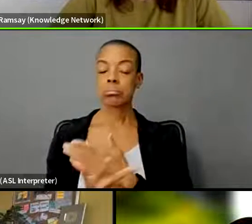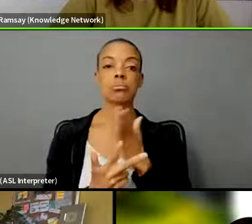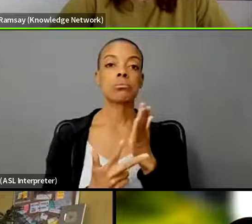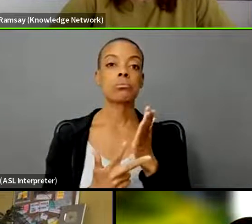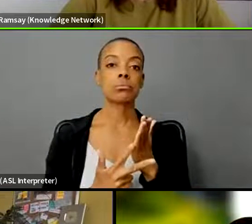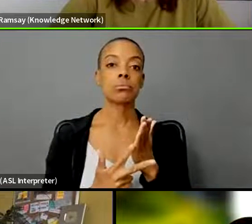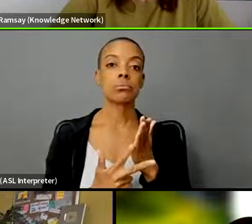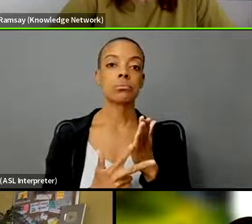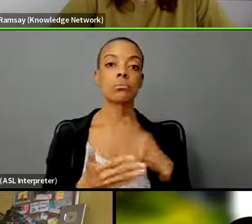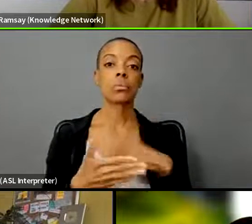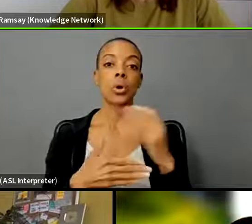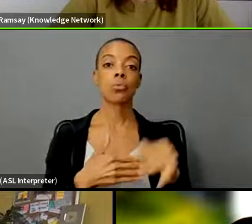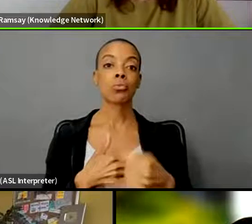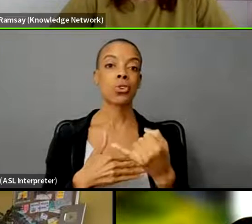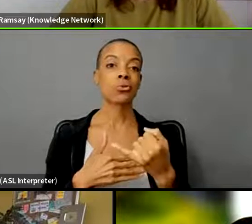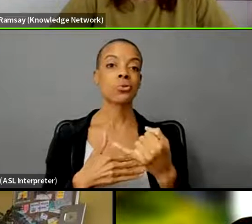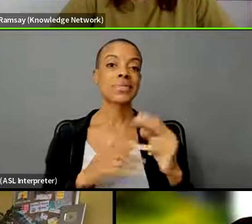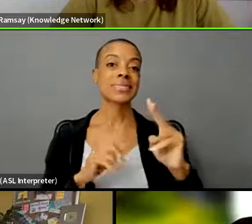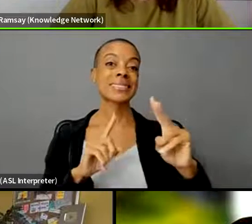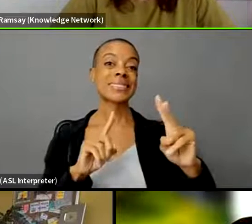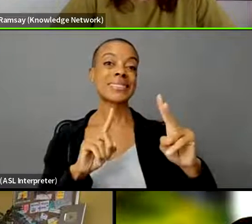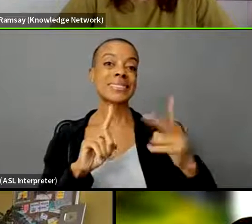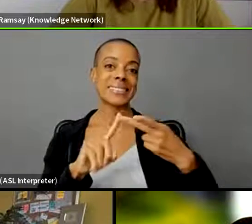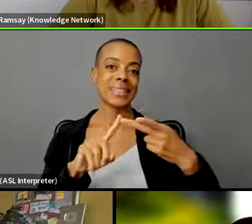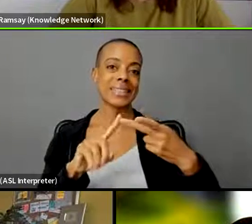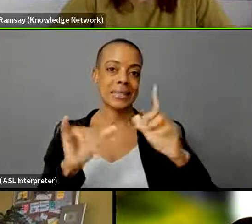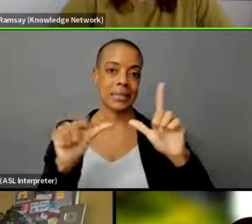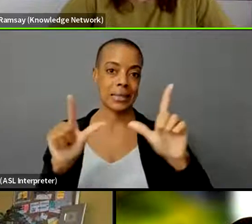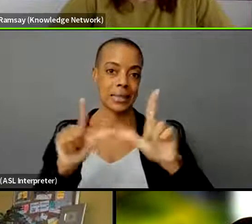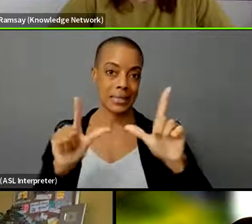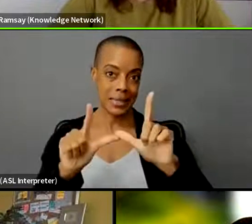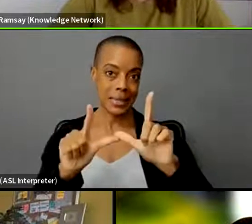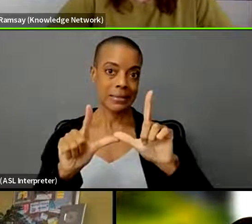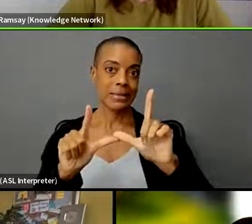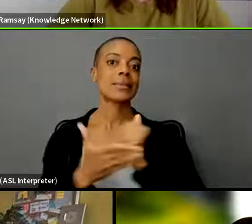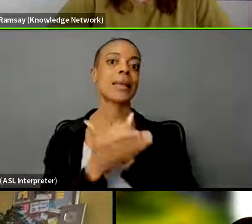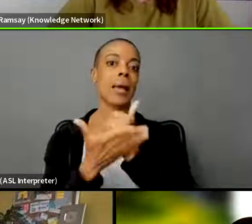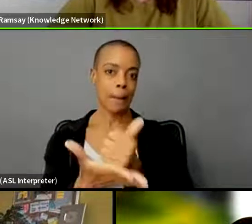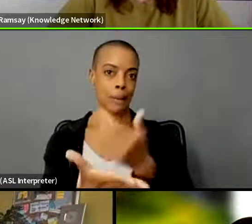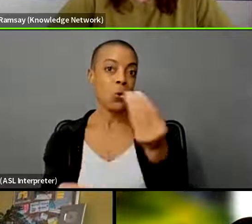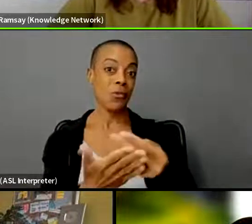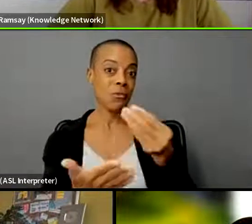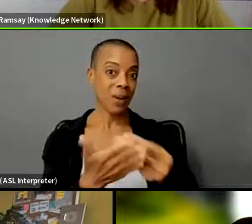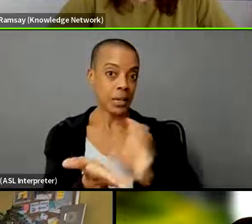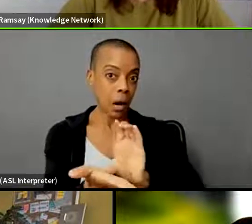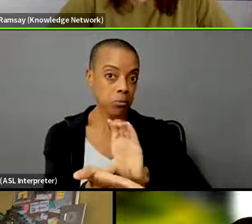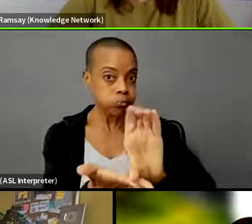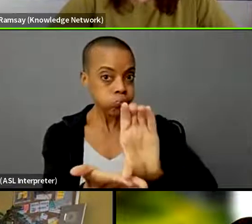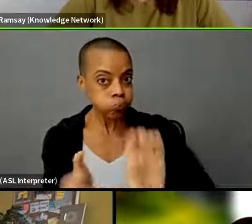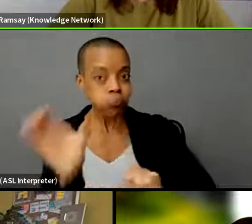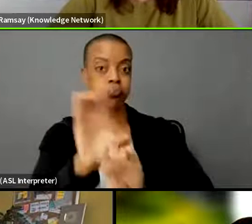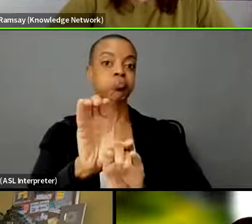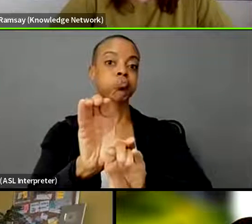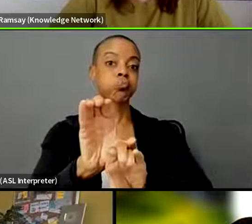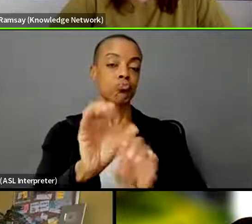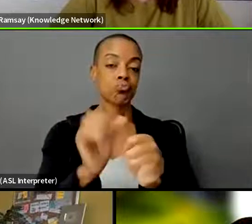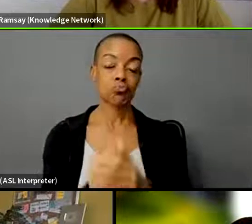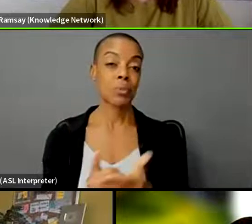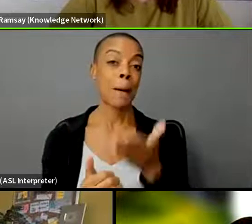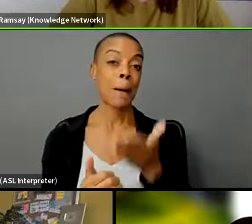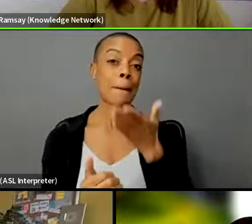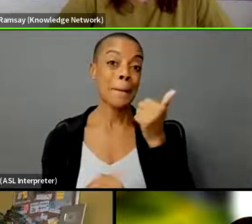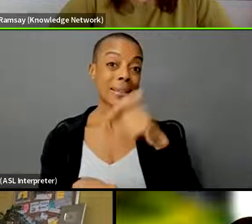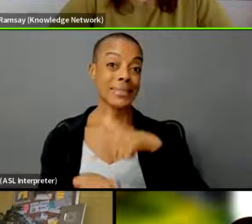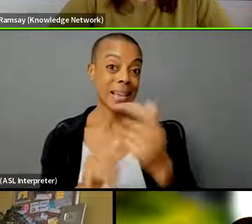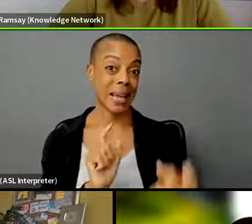as a potential second window license to help close your financing. So the appropriate time to approach us at